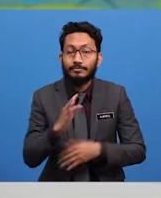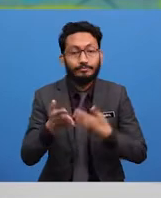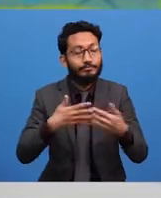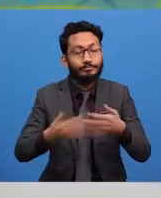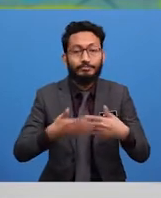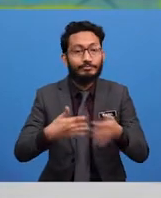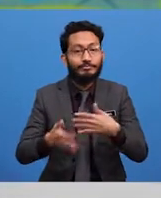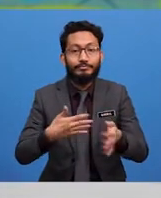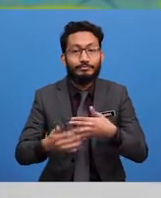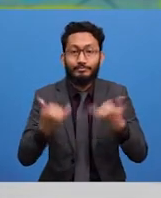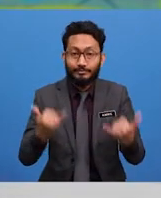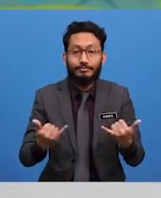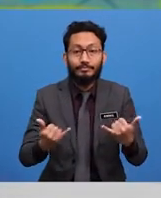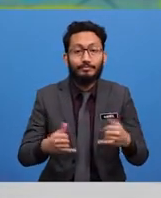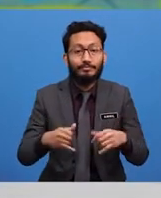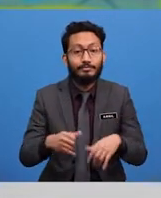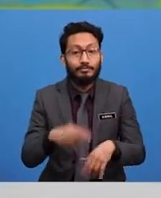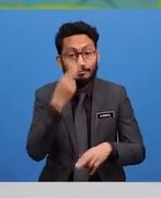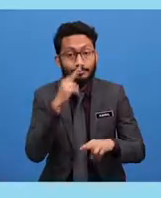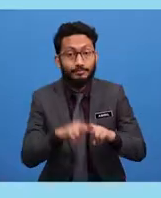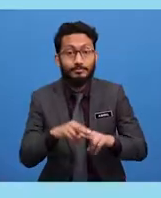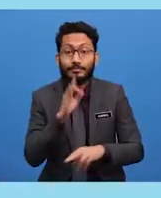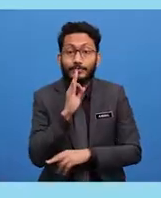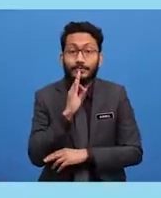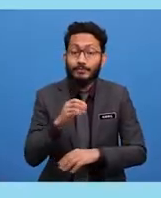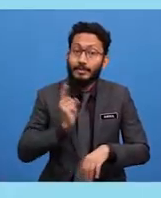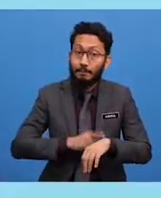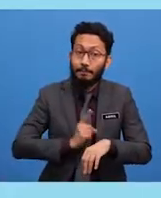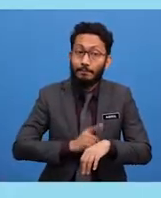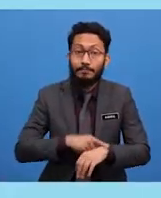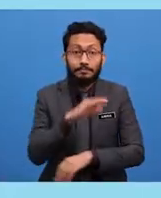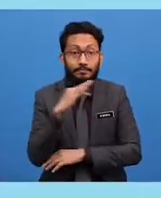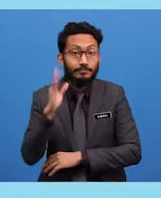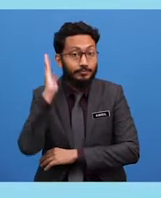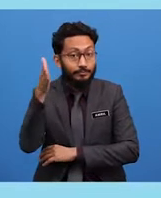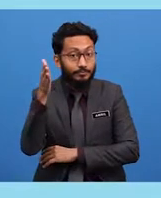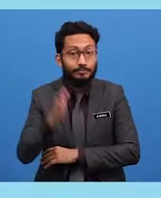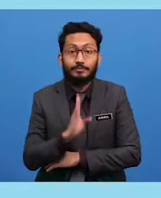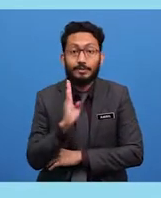you. You never mind. It's fun fact time.